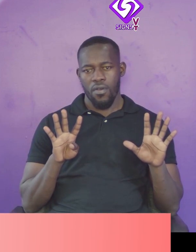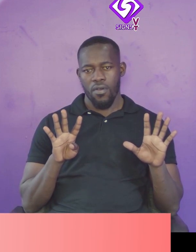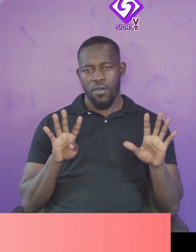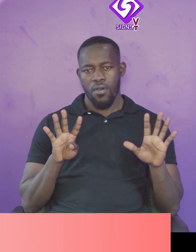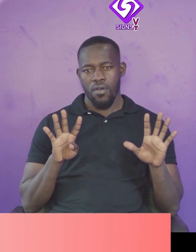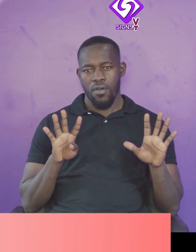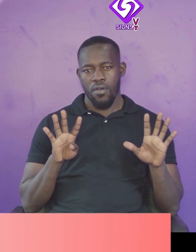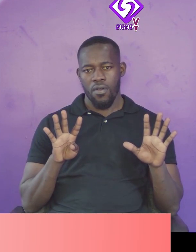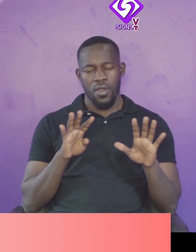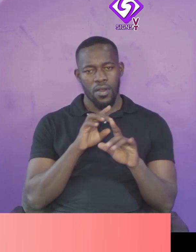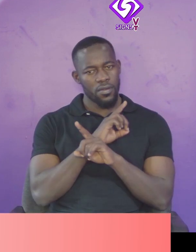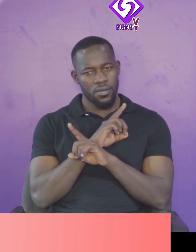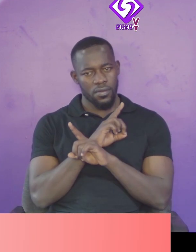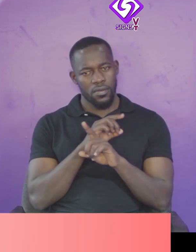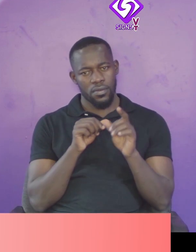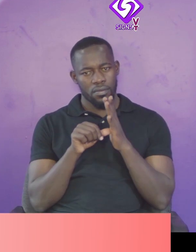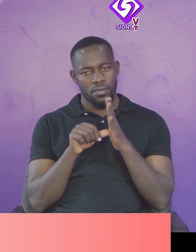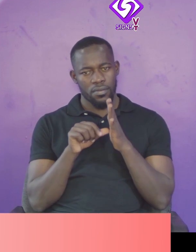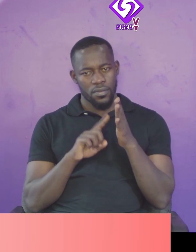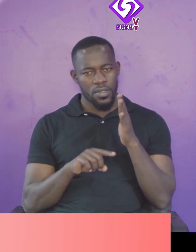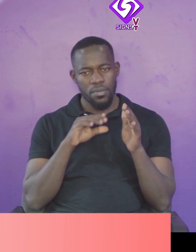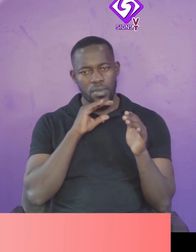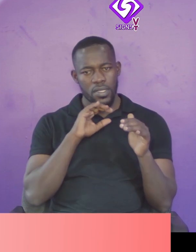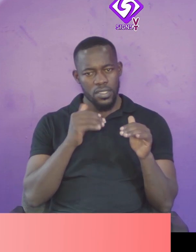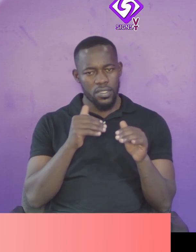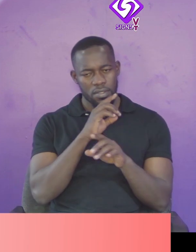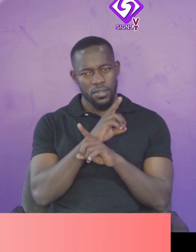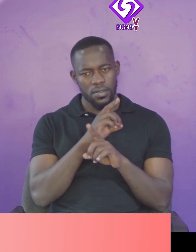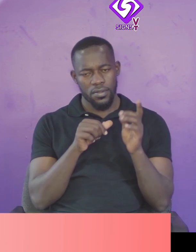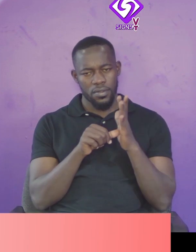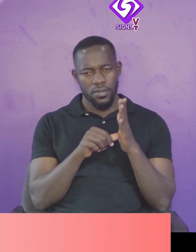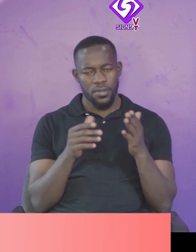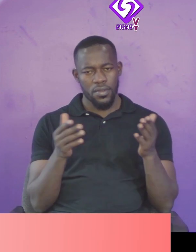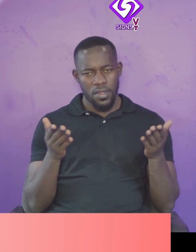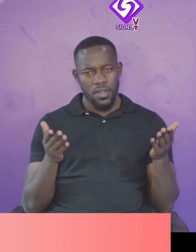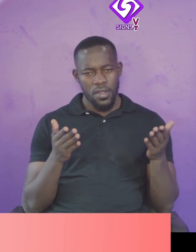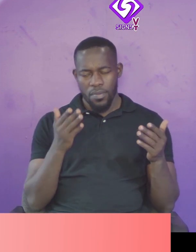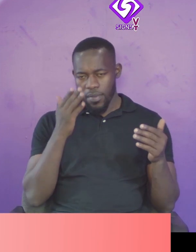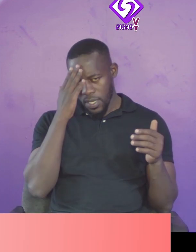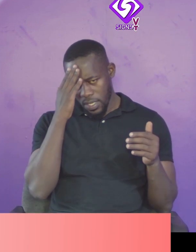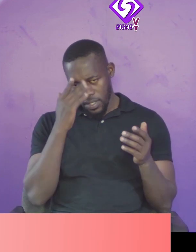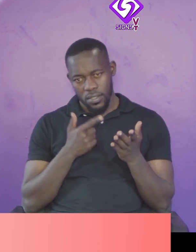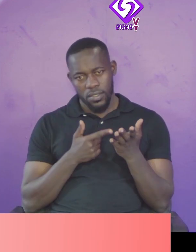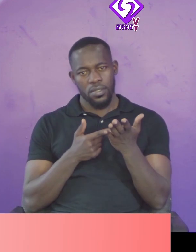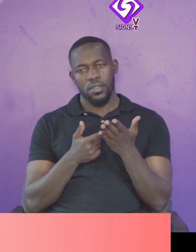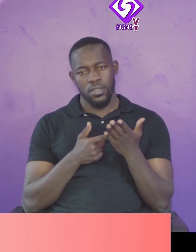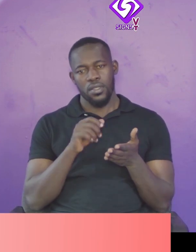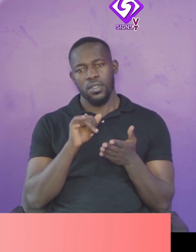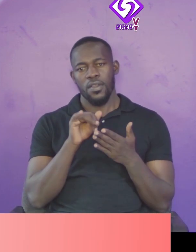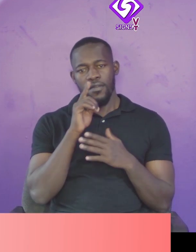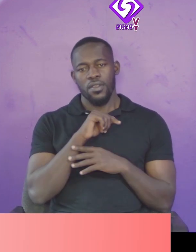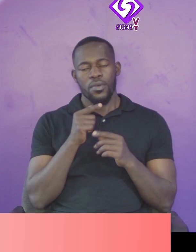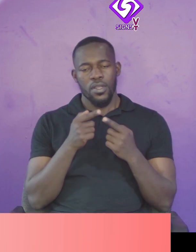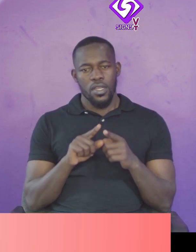with the defense area of Manchester City? This is something I talked about on Monday, but I also want to